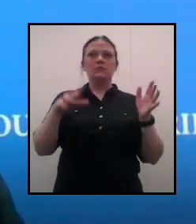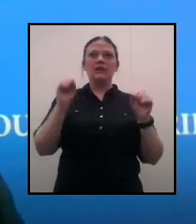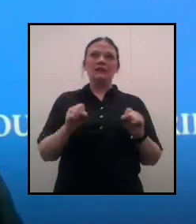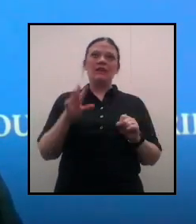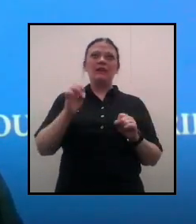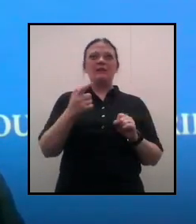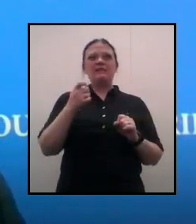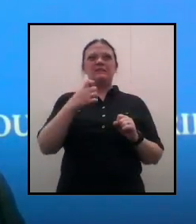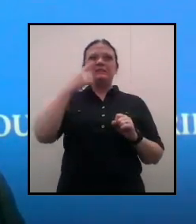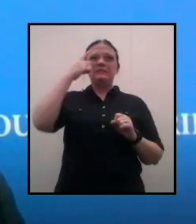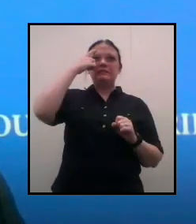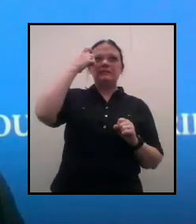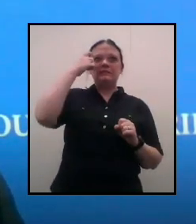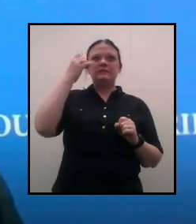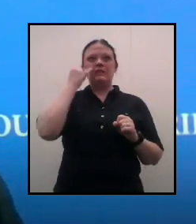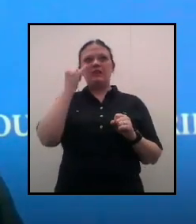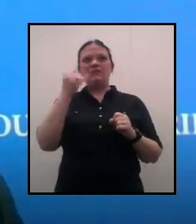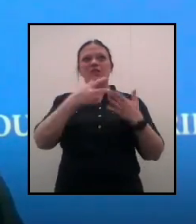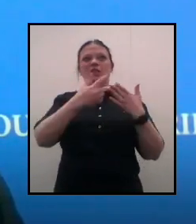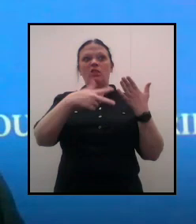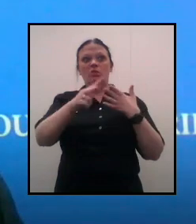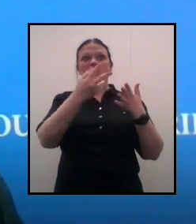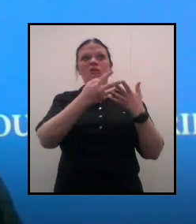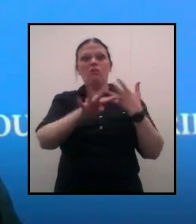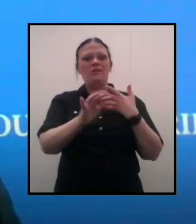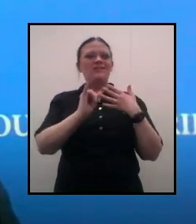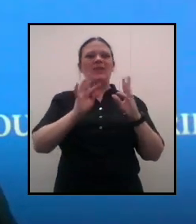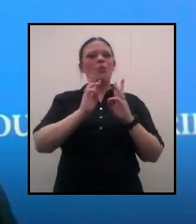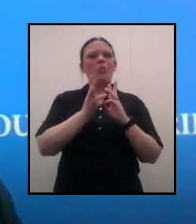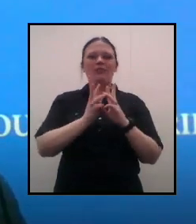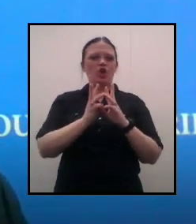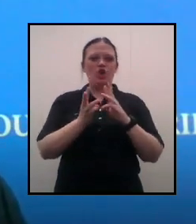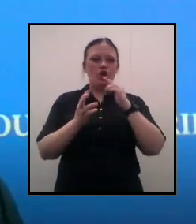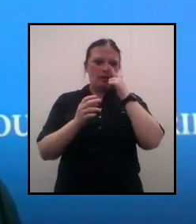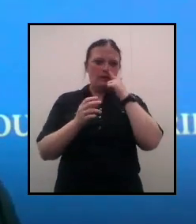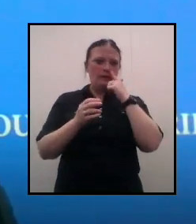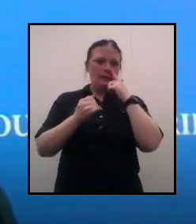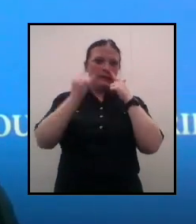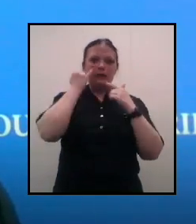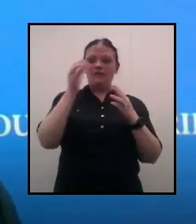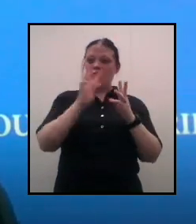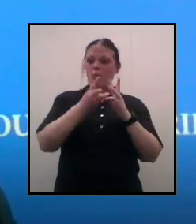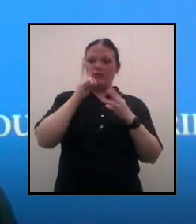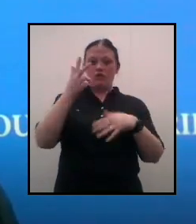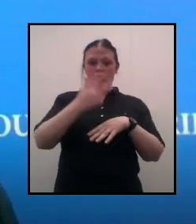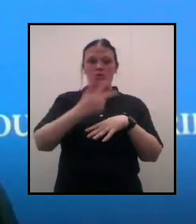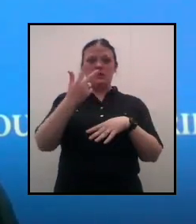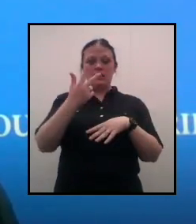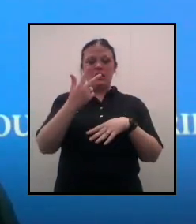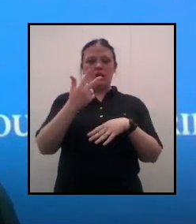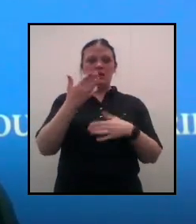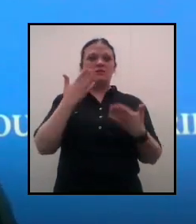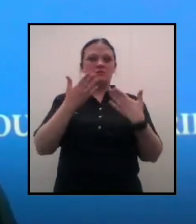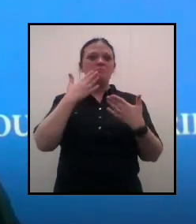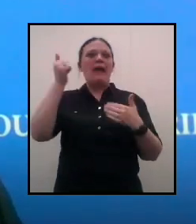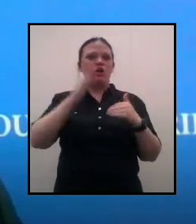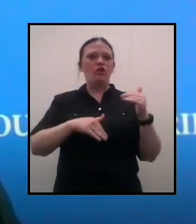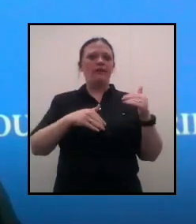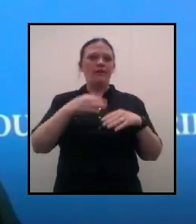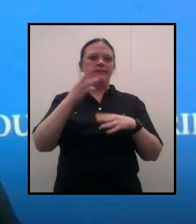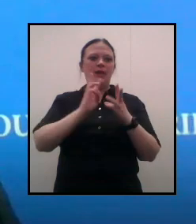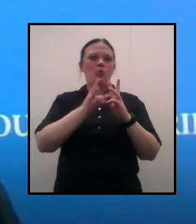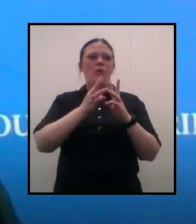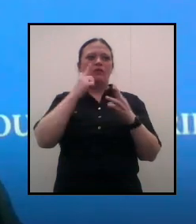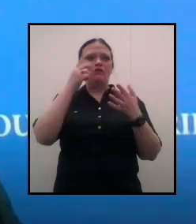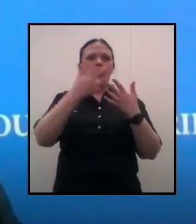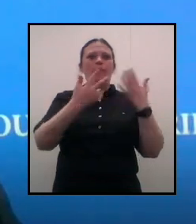little suspect when you go out further than that. It's just like a weather forecast. If you did a weather forecast for the next 3 days, it's going to be better than a weather forecast for the